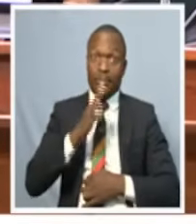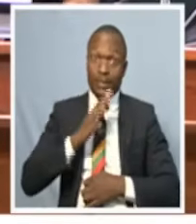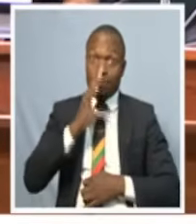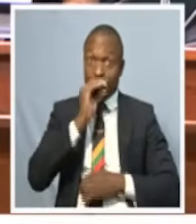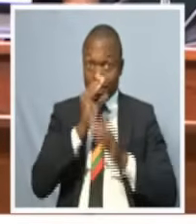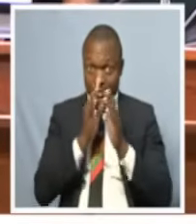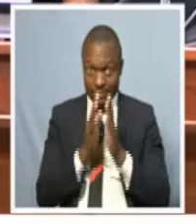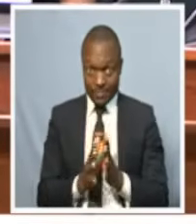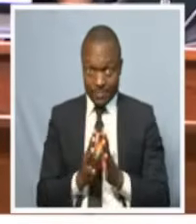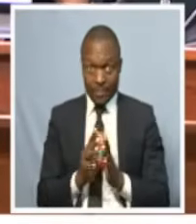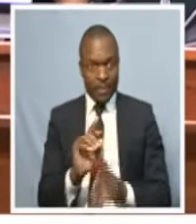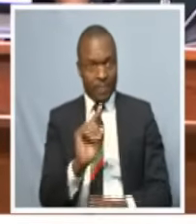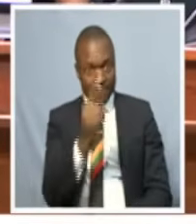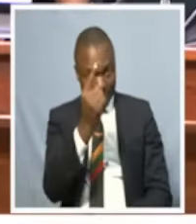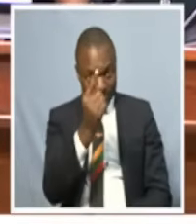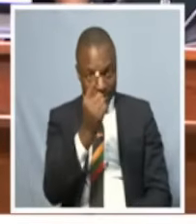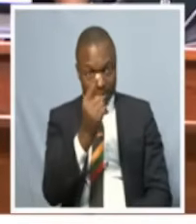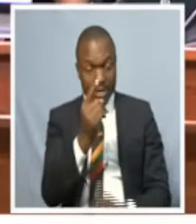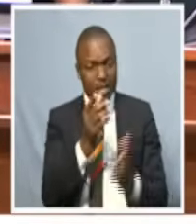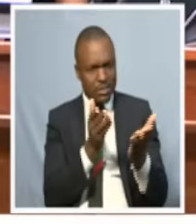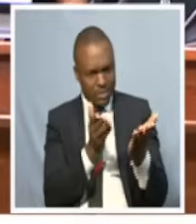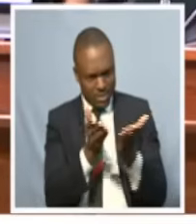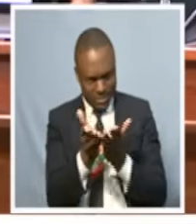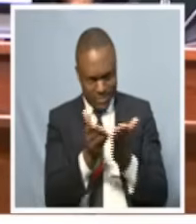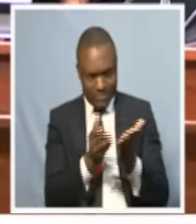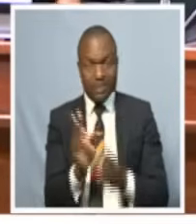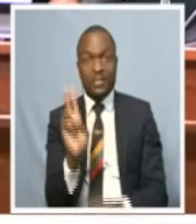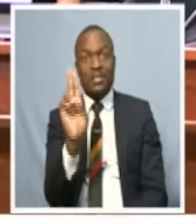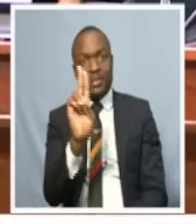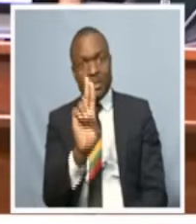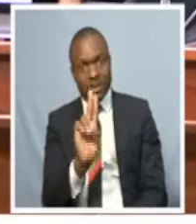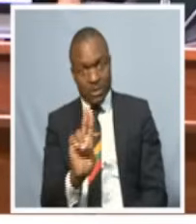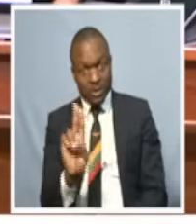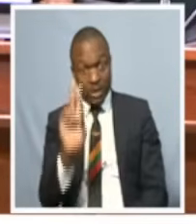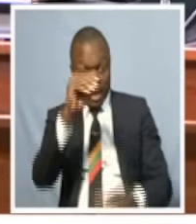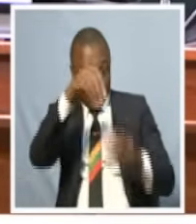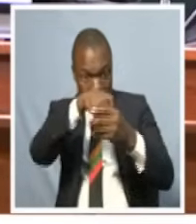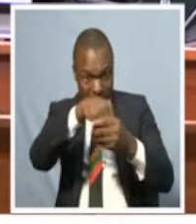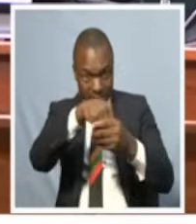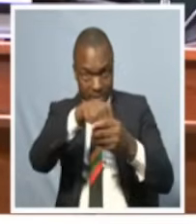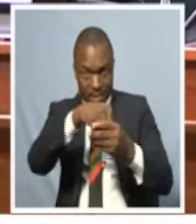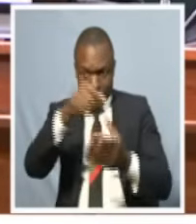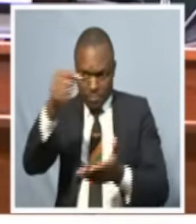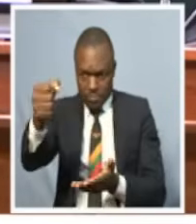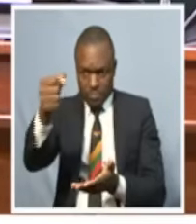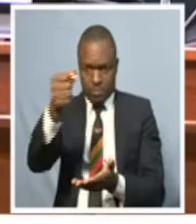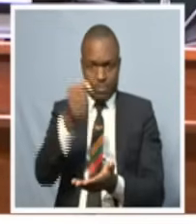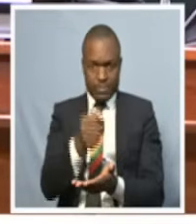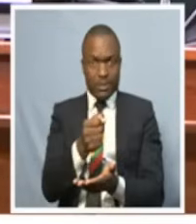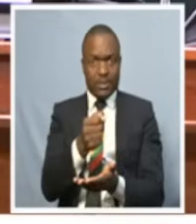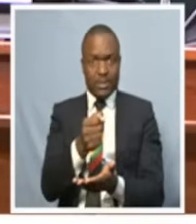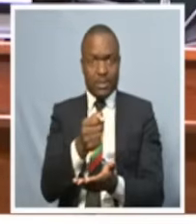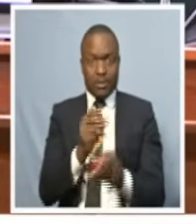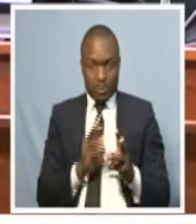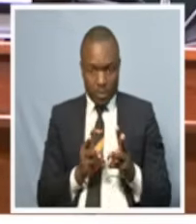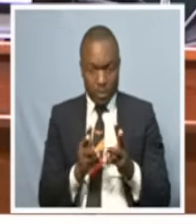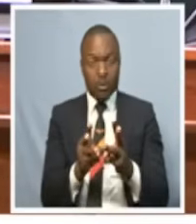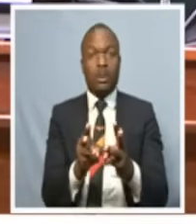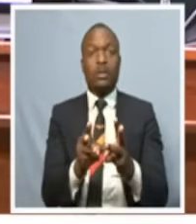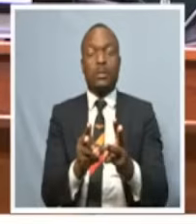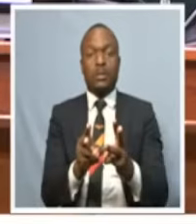Speaker, firstly, the service utilized internal recruitment mechanisms to